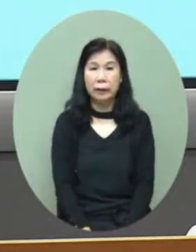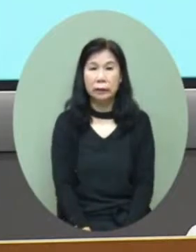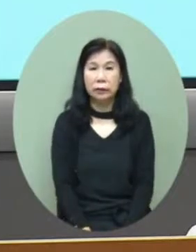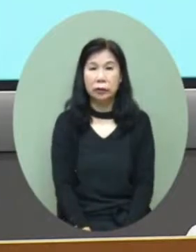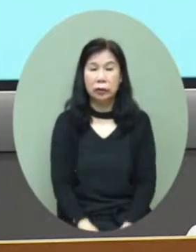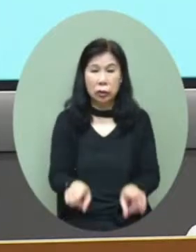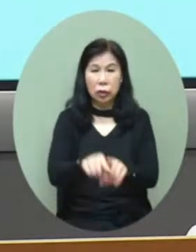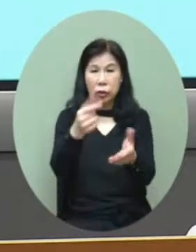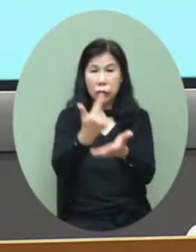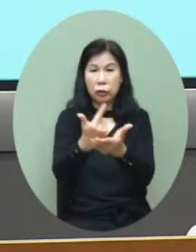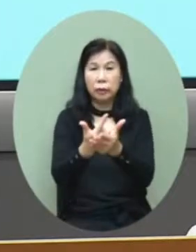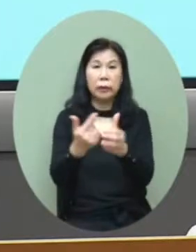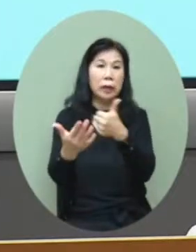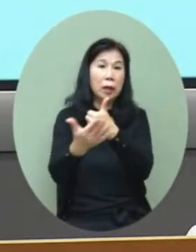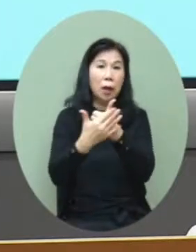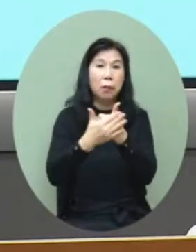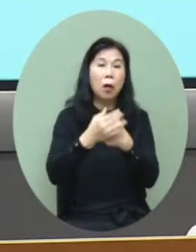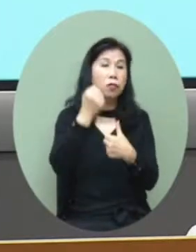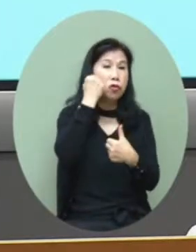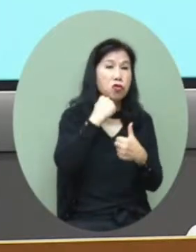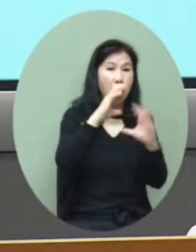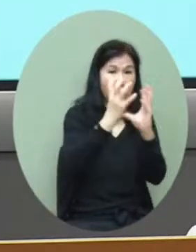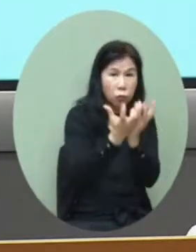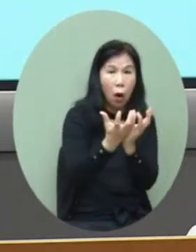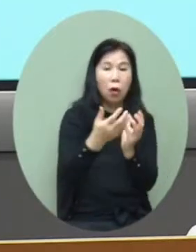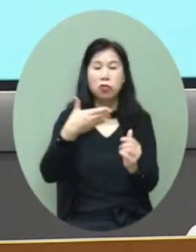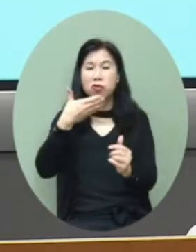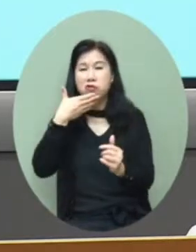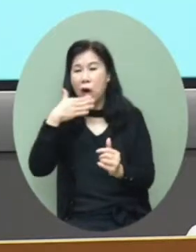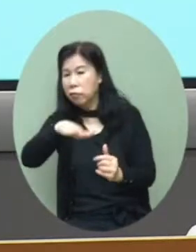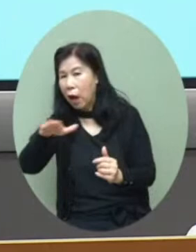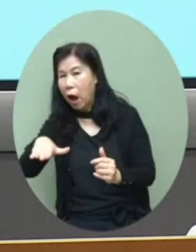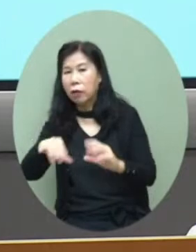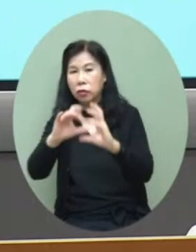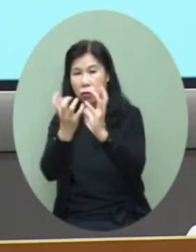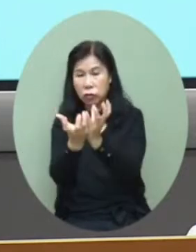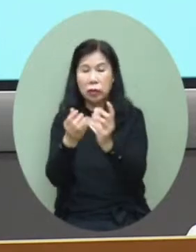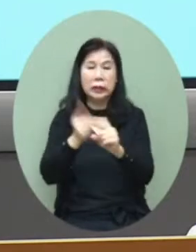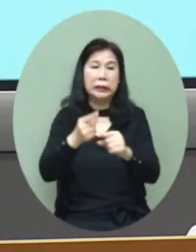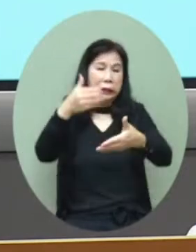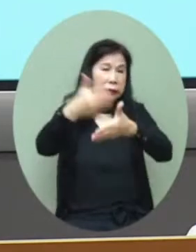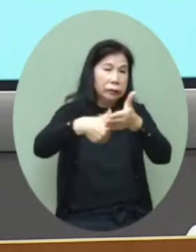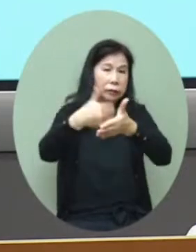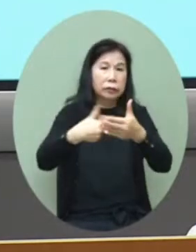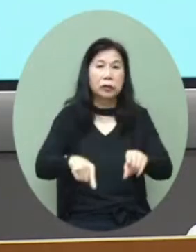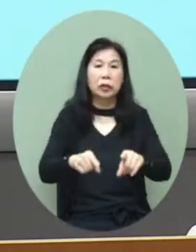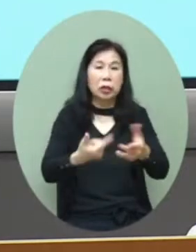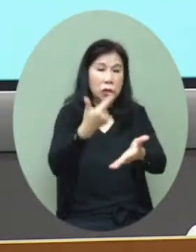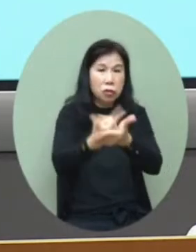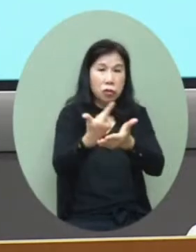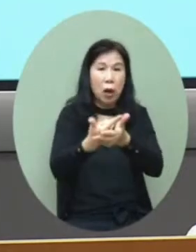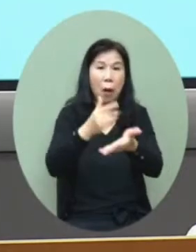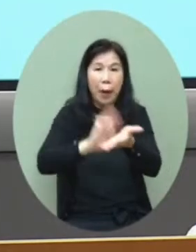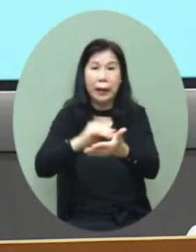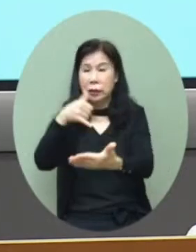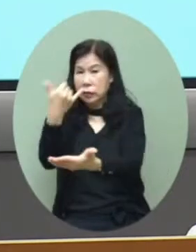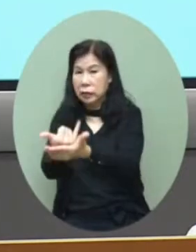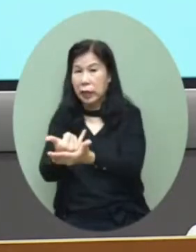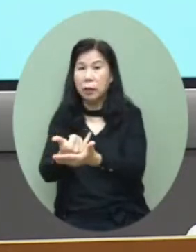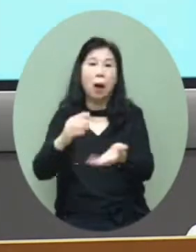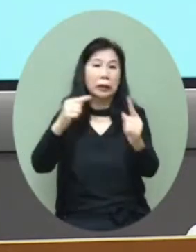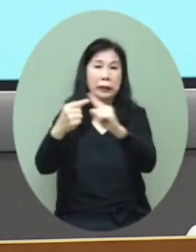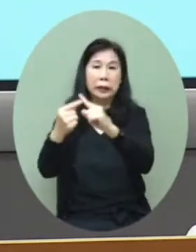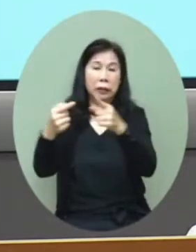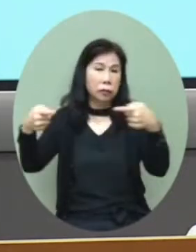the very young, and also to reduce serious cases and to reduce death cases. It